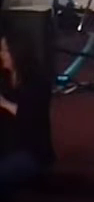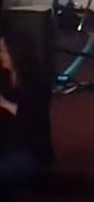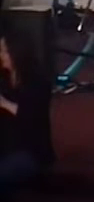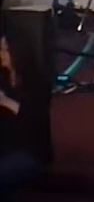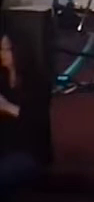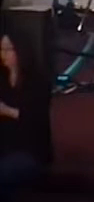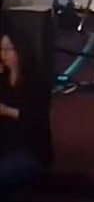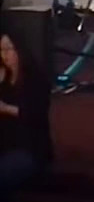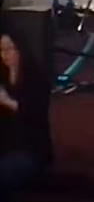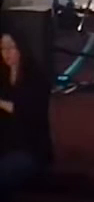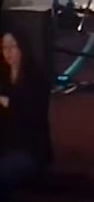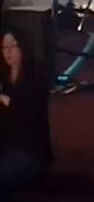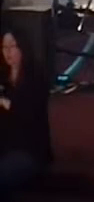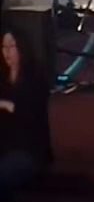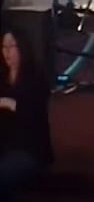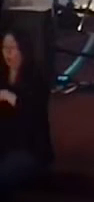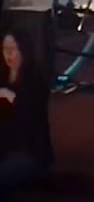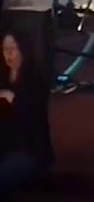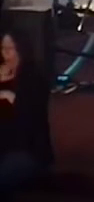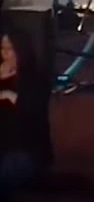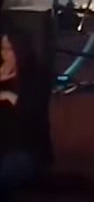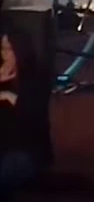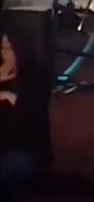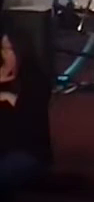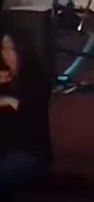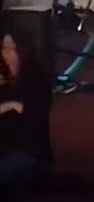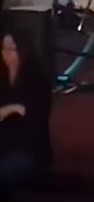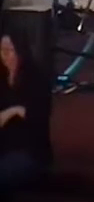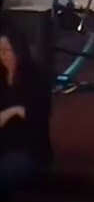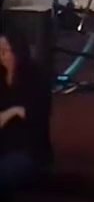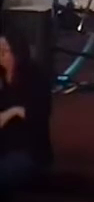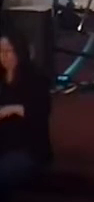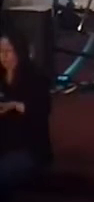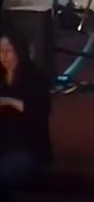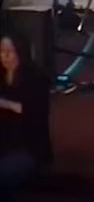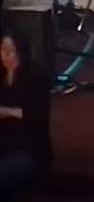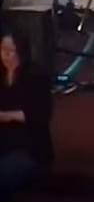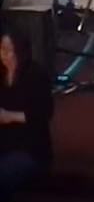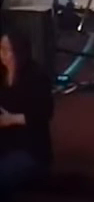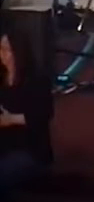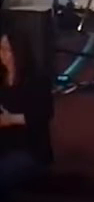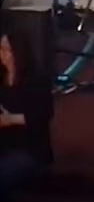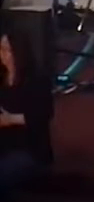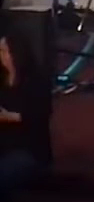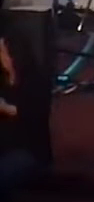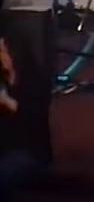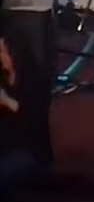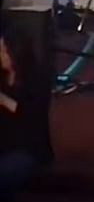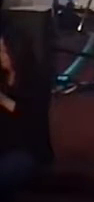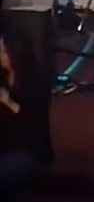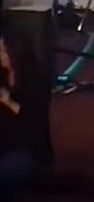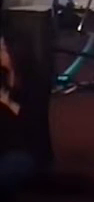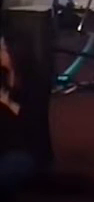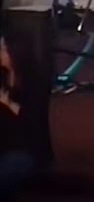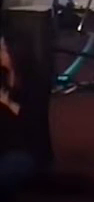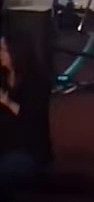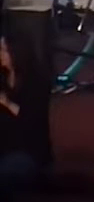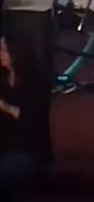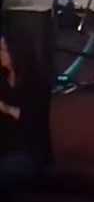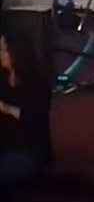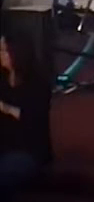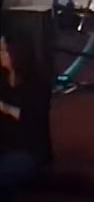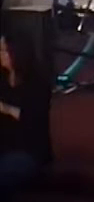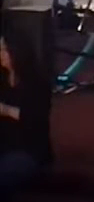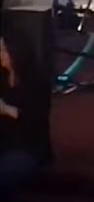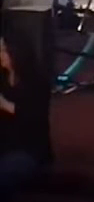good and faithful servant, or depart from me, thou worker of iniquity. The last scripture that we're going to look at is in 1 Corinthians chapter 16, and this is